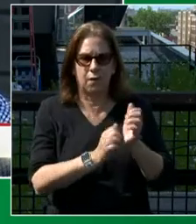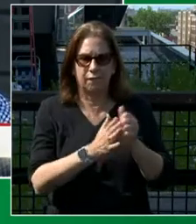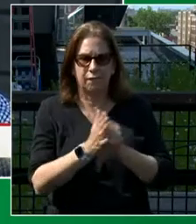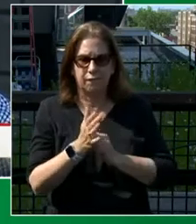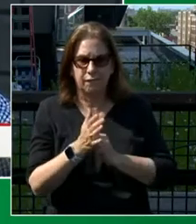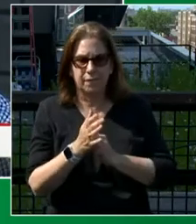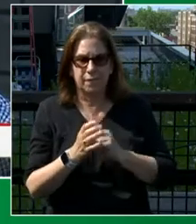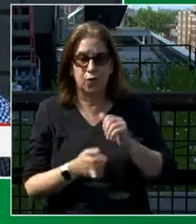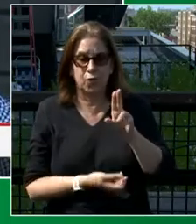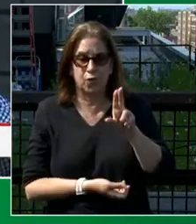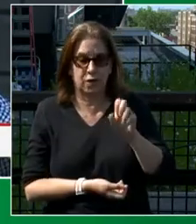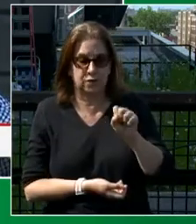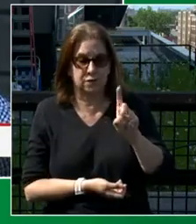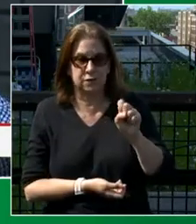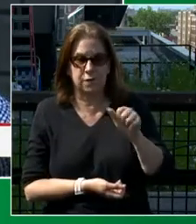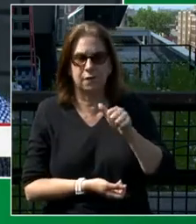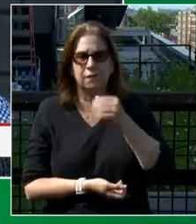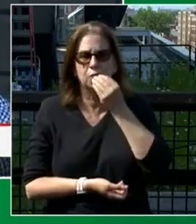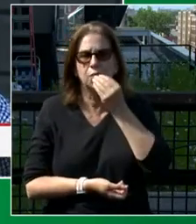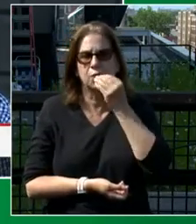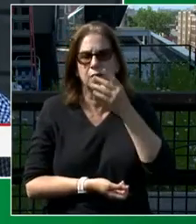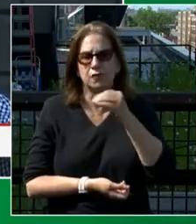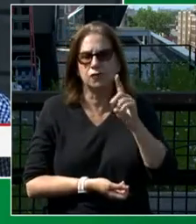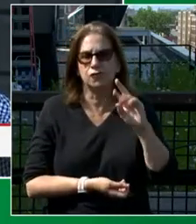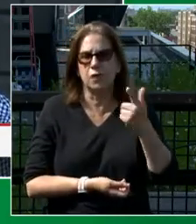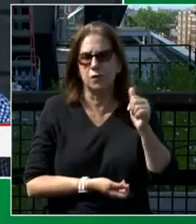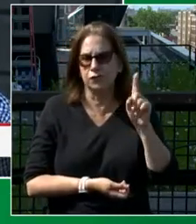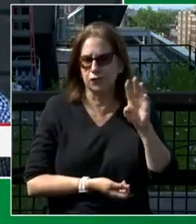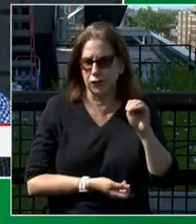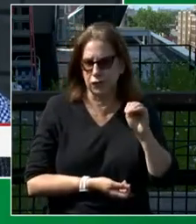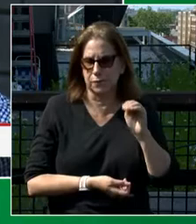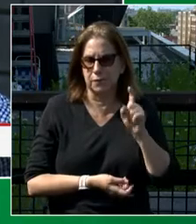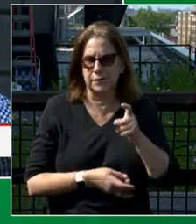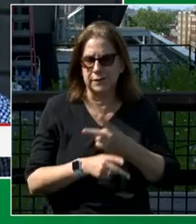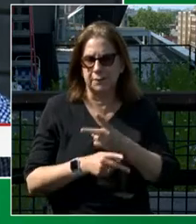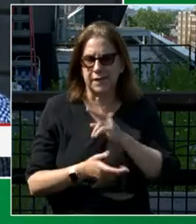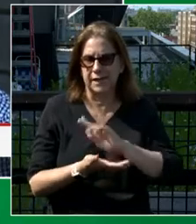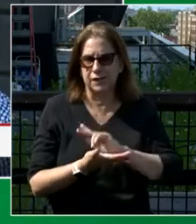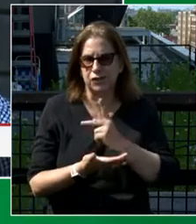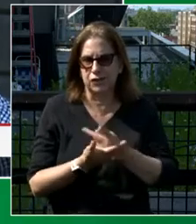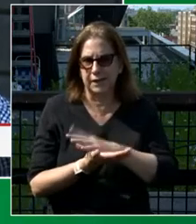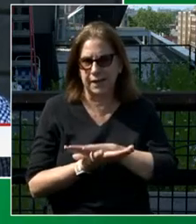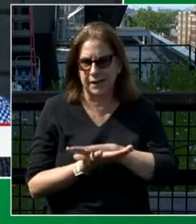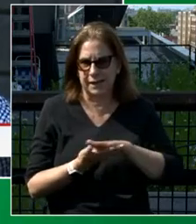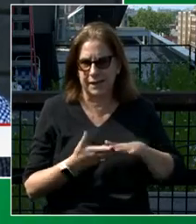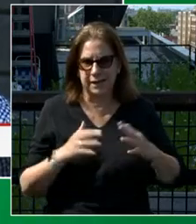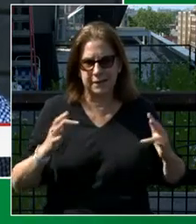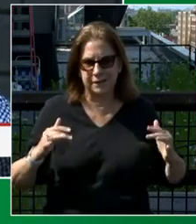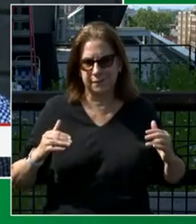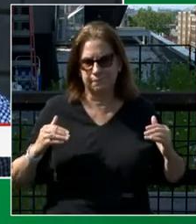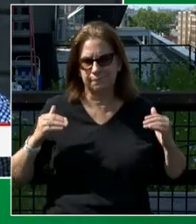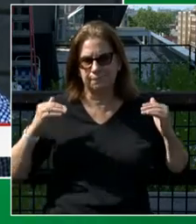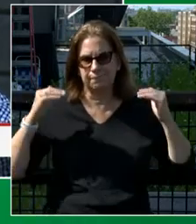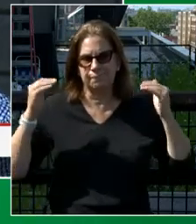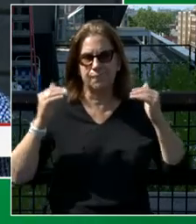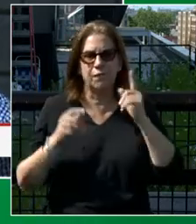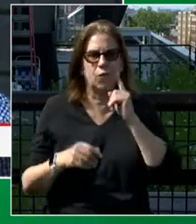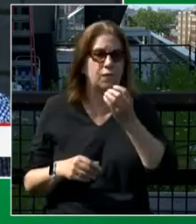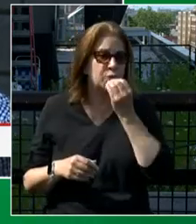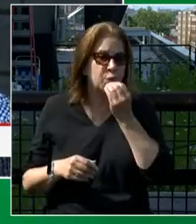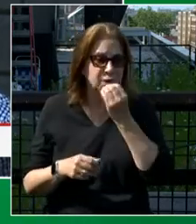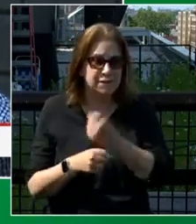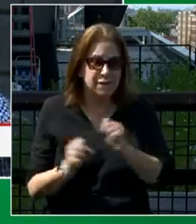And really we kind of extended kind of the high food safety standards we have in our kitchen. We kind of hold ourselves the same standard out in the